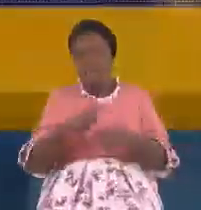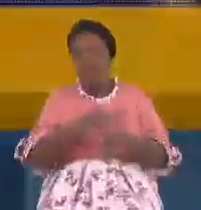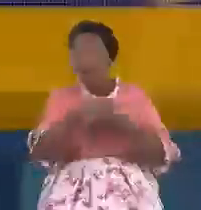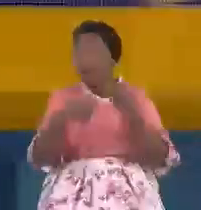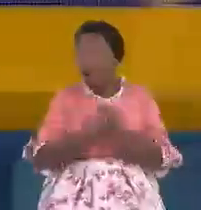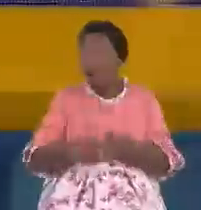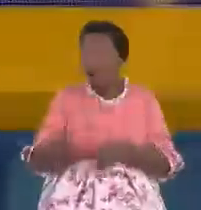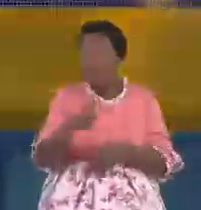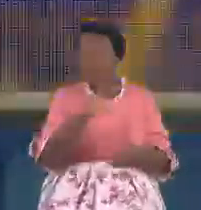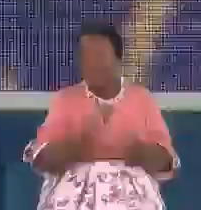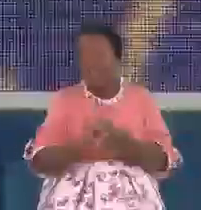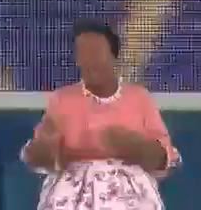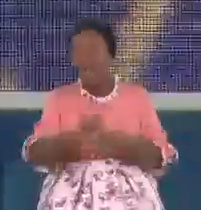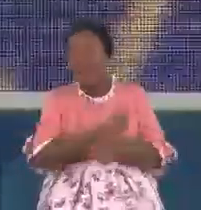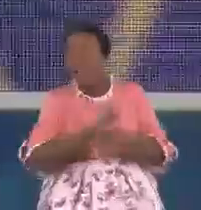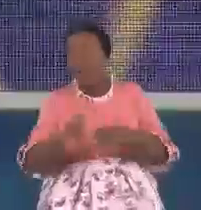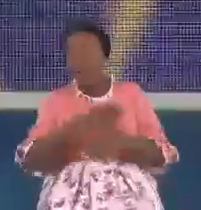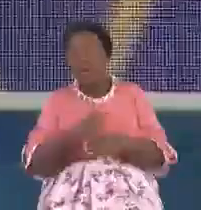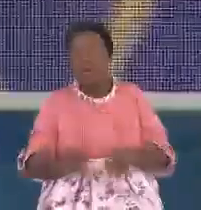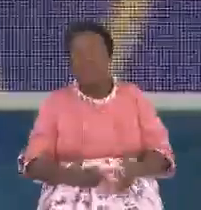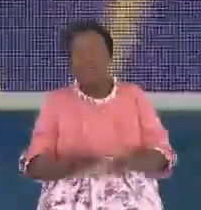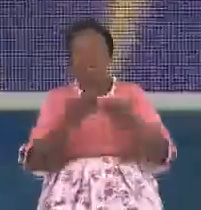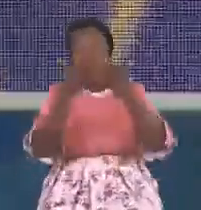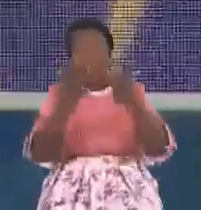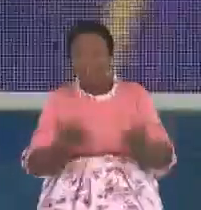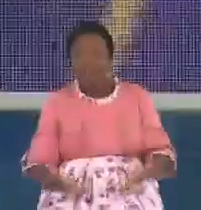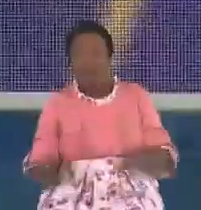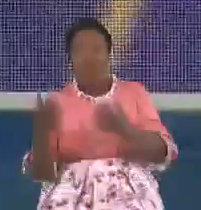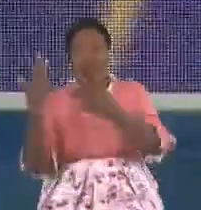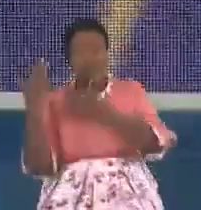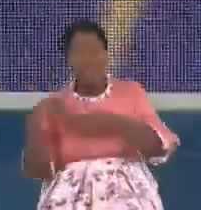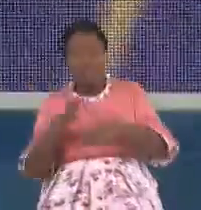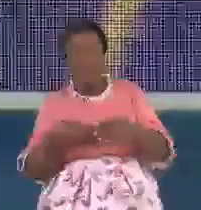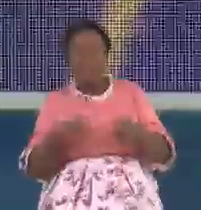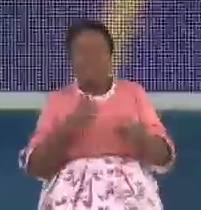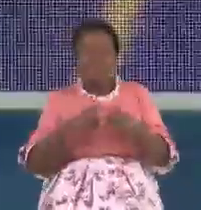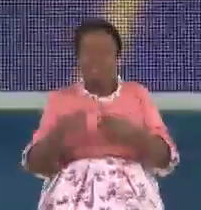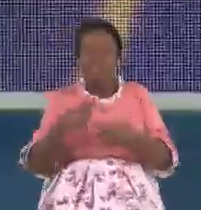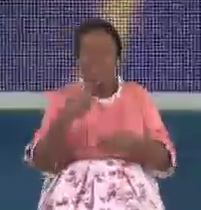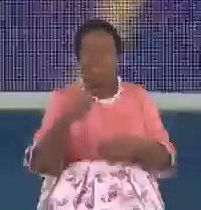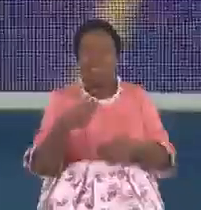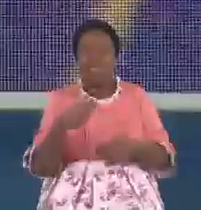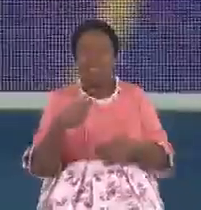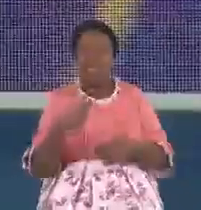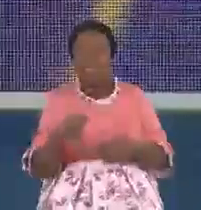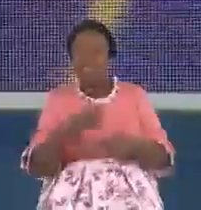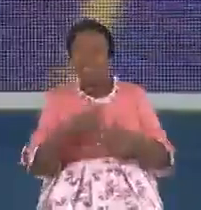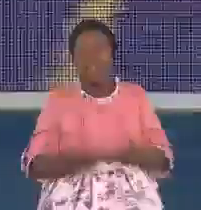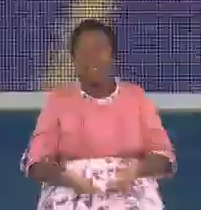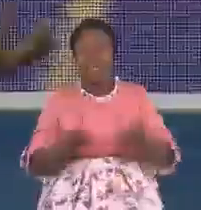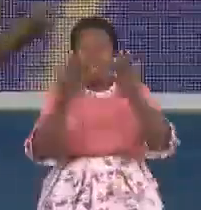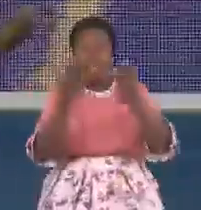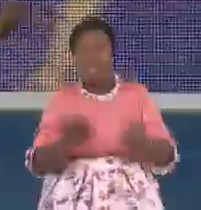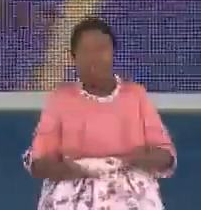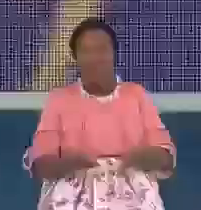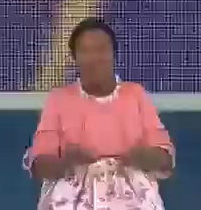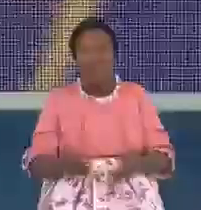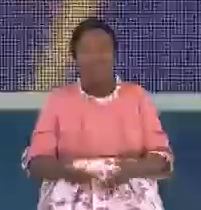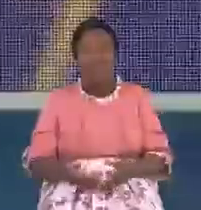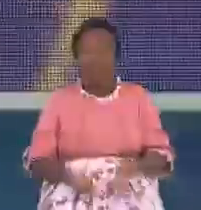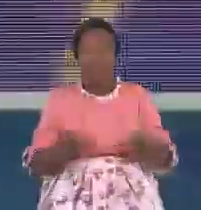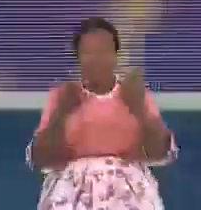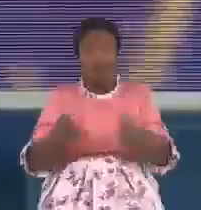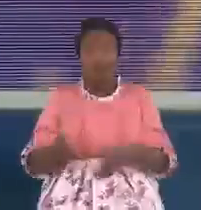label and laden you have a heavy load on your heart a heavy load on your mind a heavy load